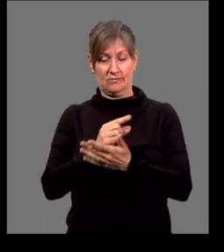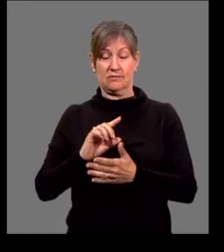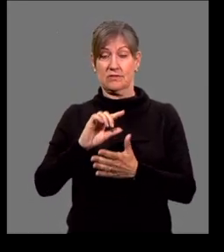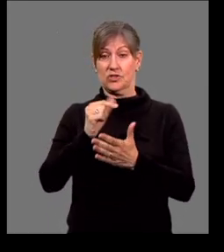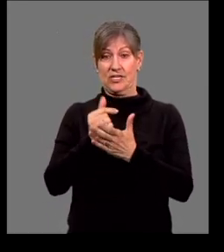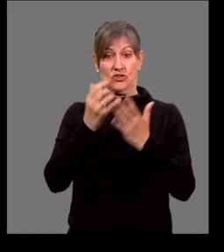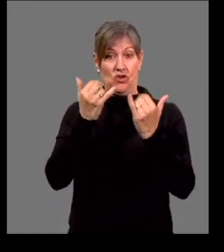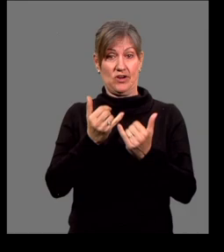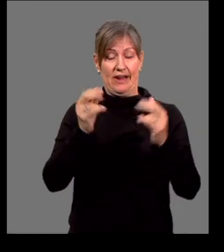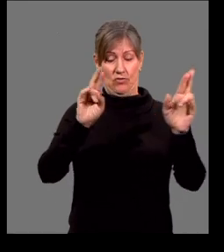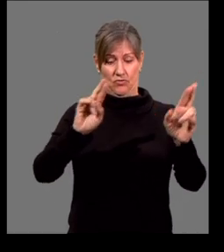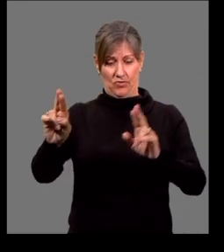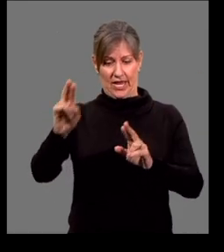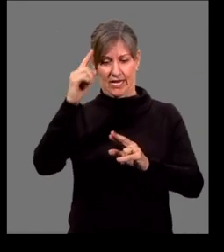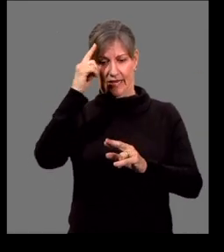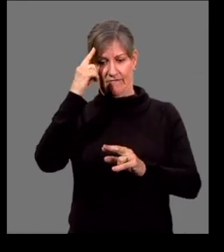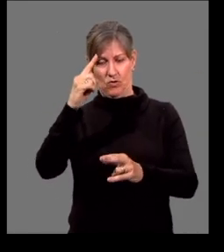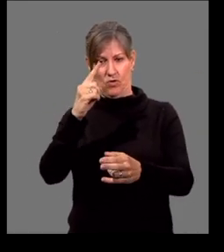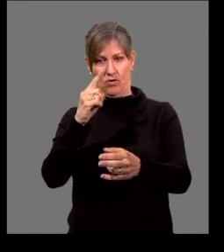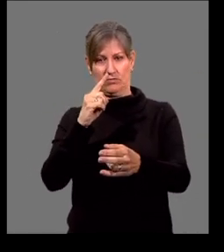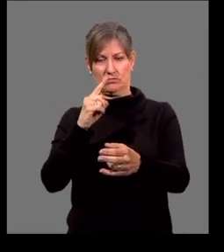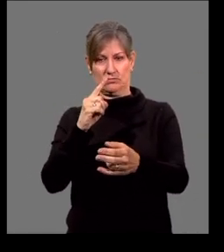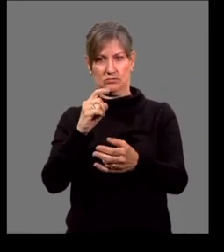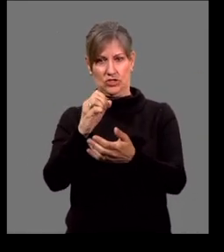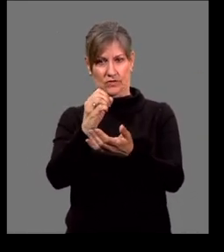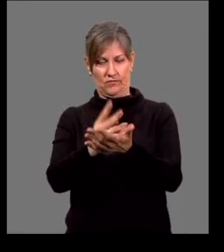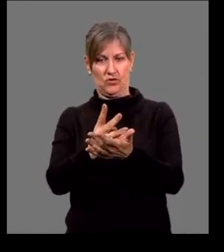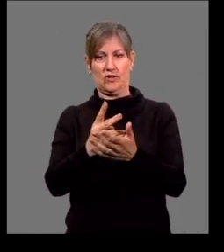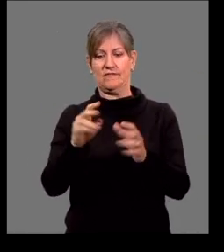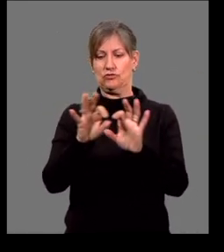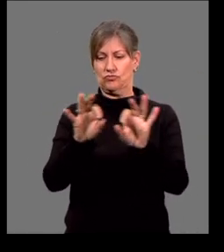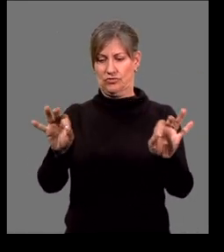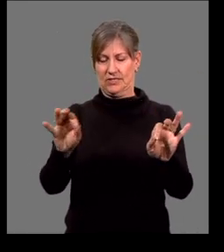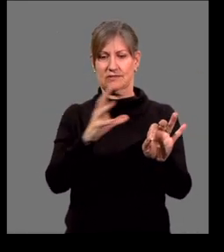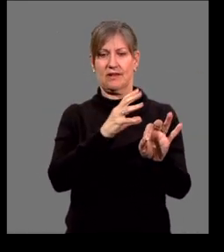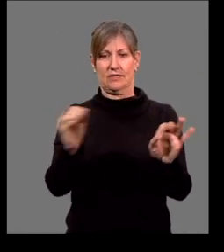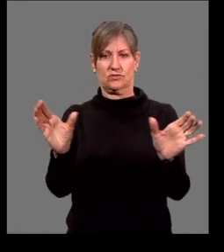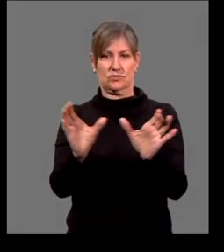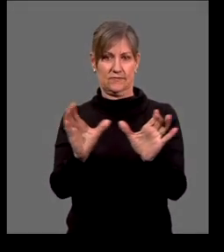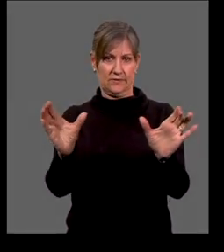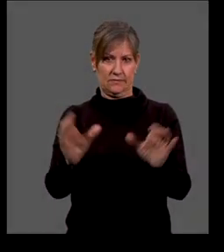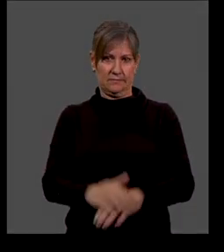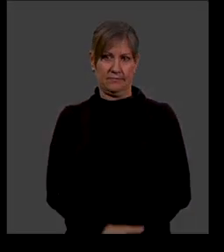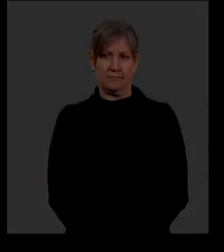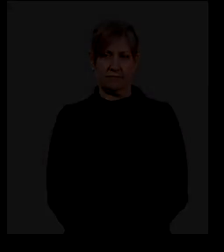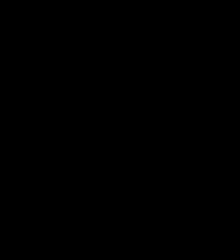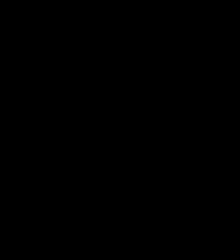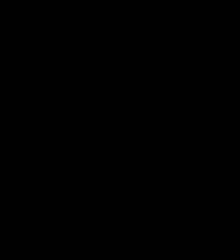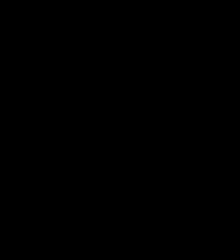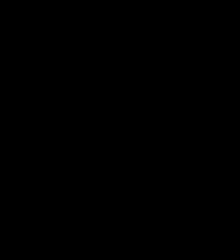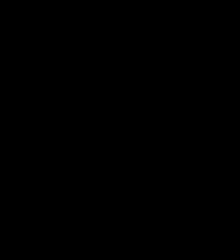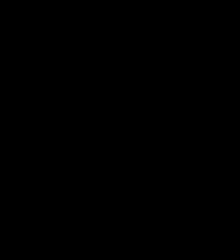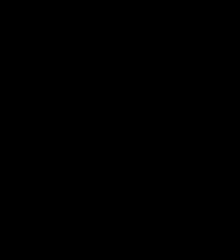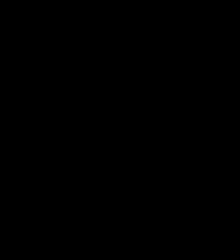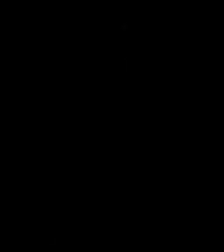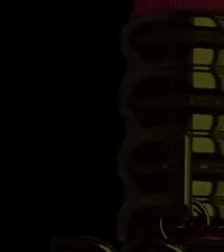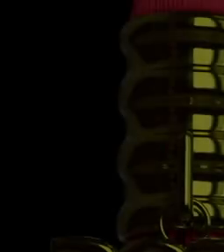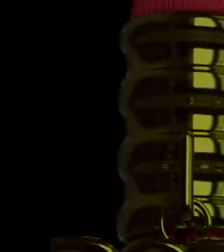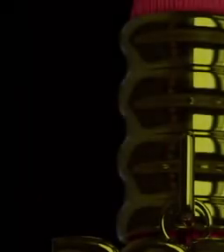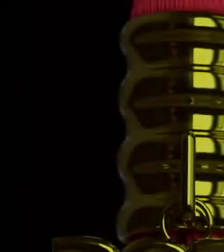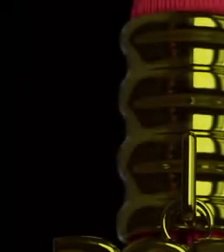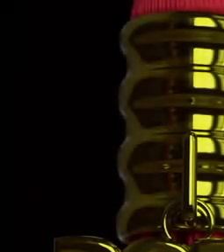graduation. The graduates are now ready for the conferral of their degrees and certificates.